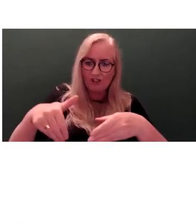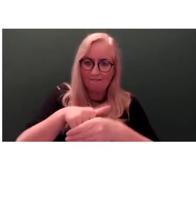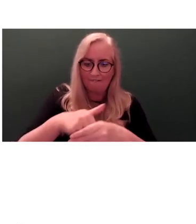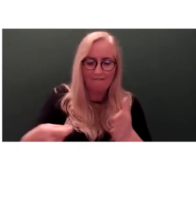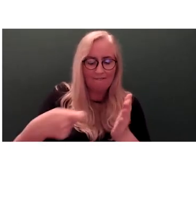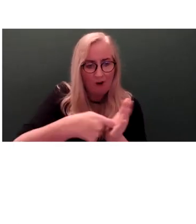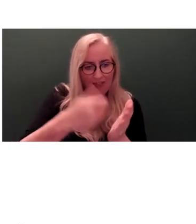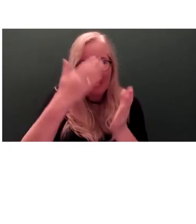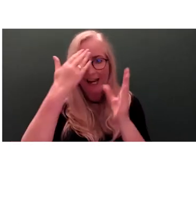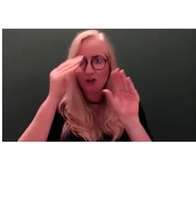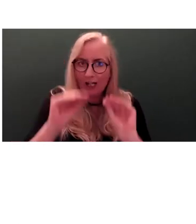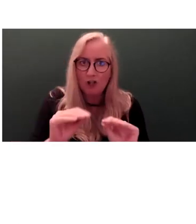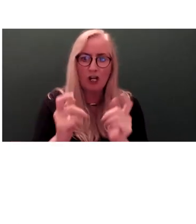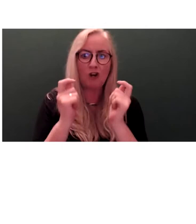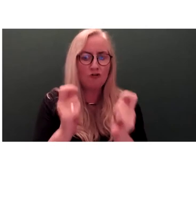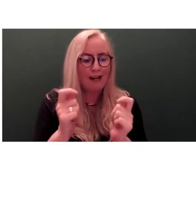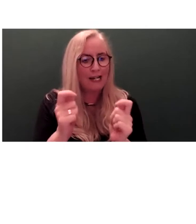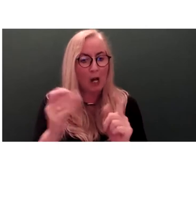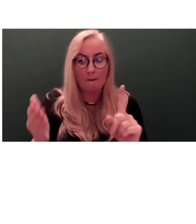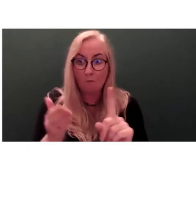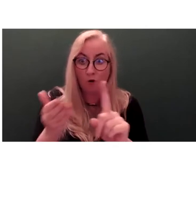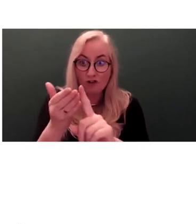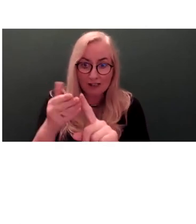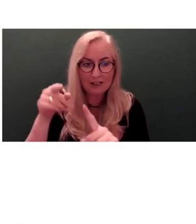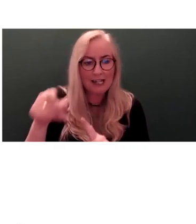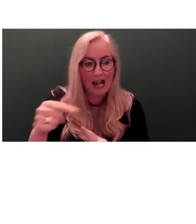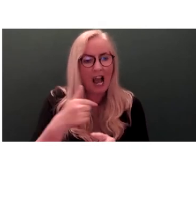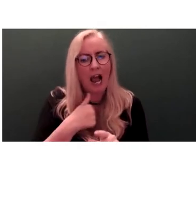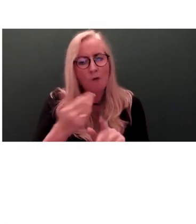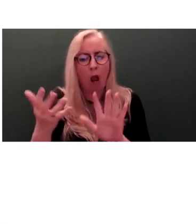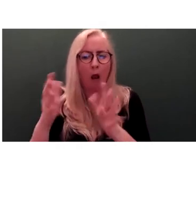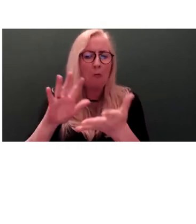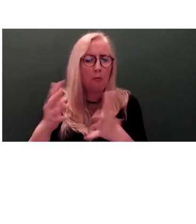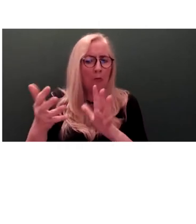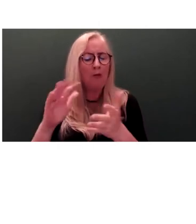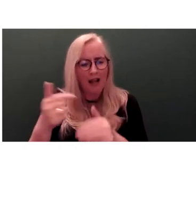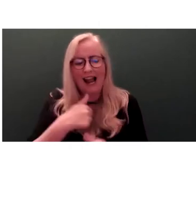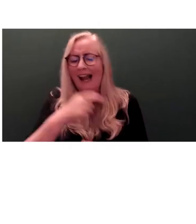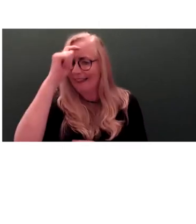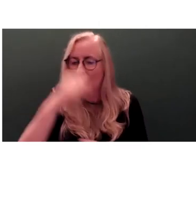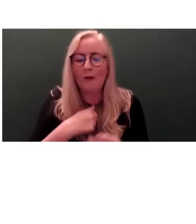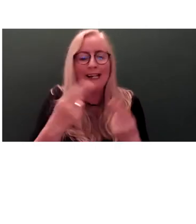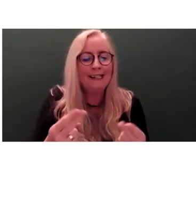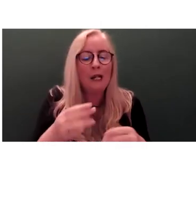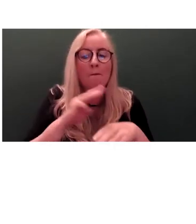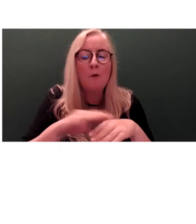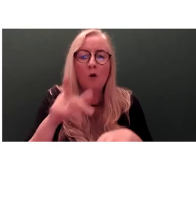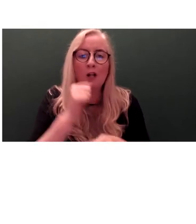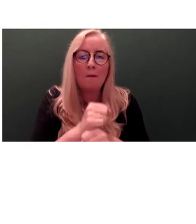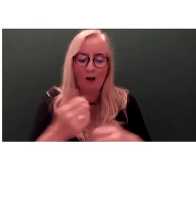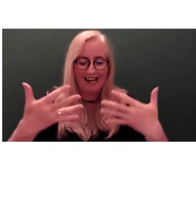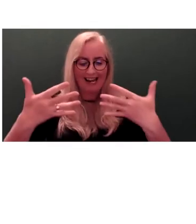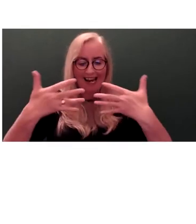education and training approach. I think I would contest that slightly. I think what we need to talk about is a more integrated